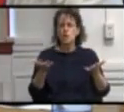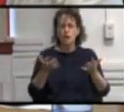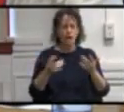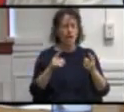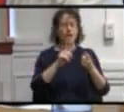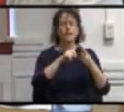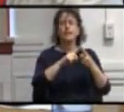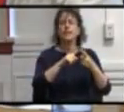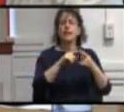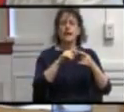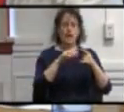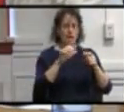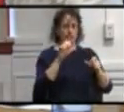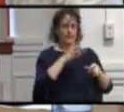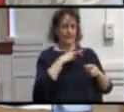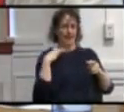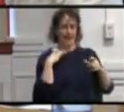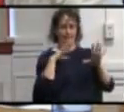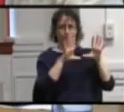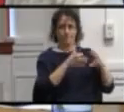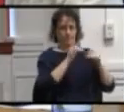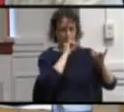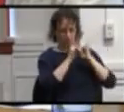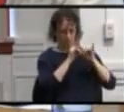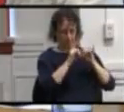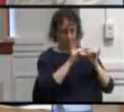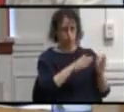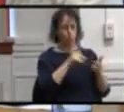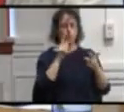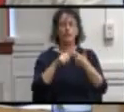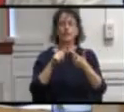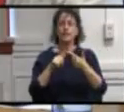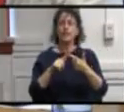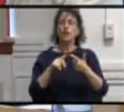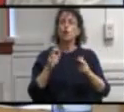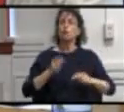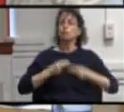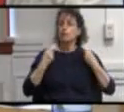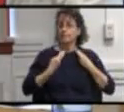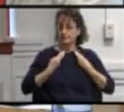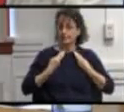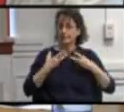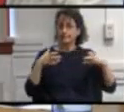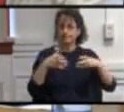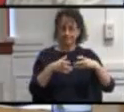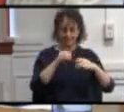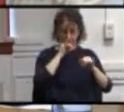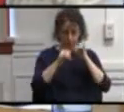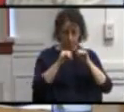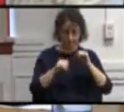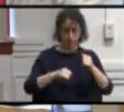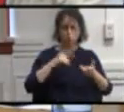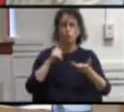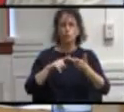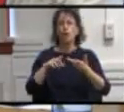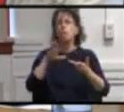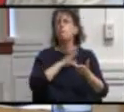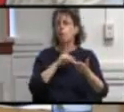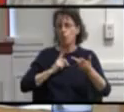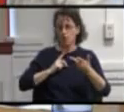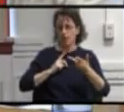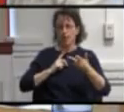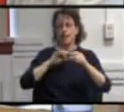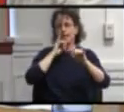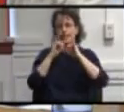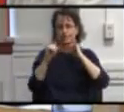a citizens group, and with the select board. So those interviews took in total about 2 hours worth of time,